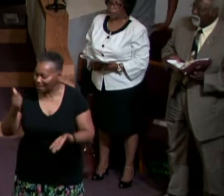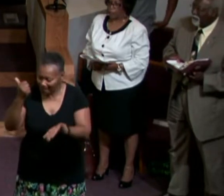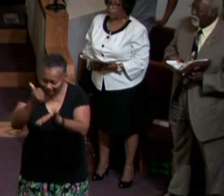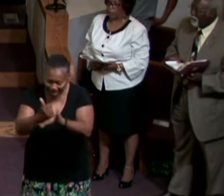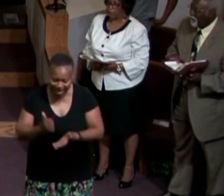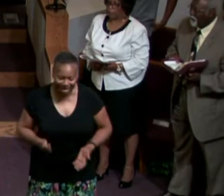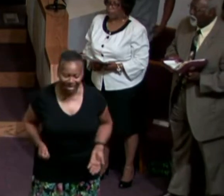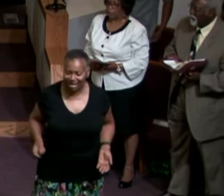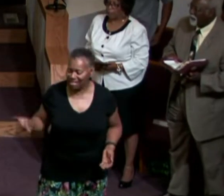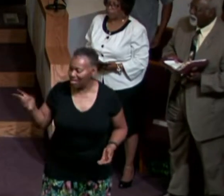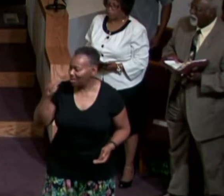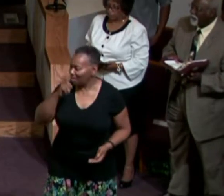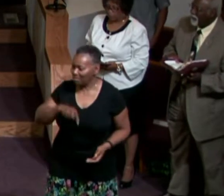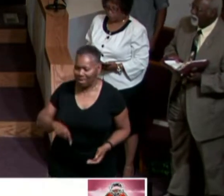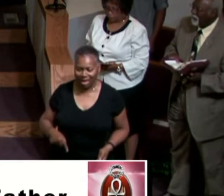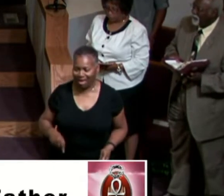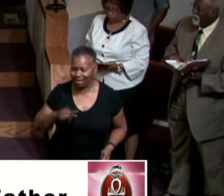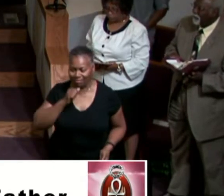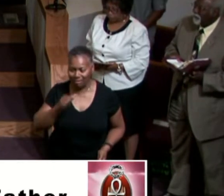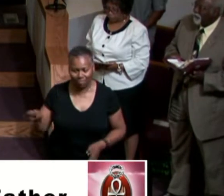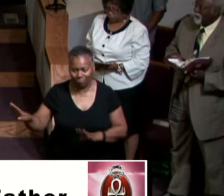Amen. They don't mind misbehaving.